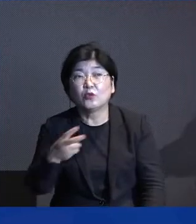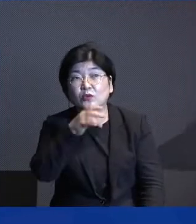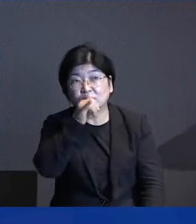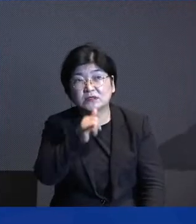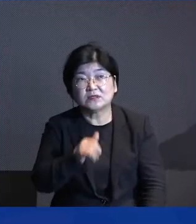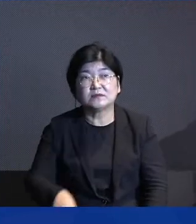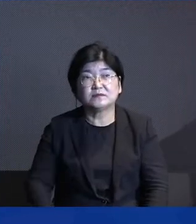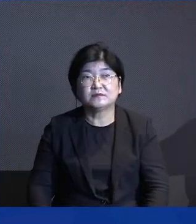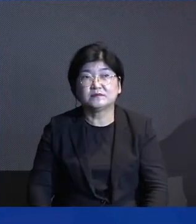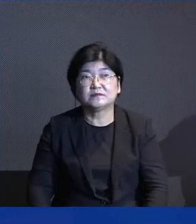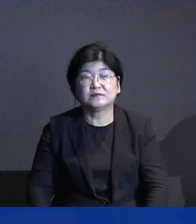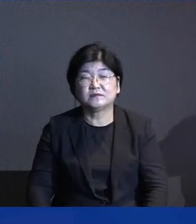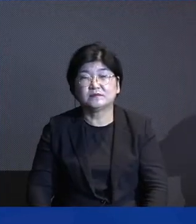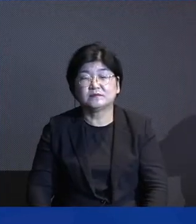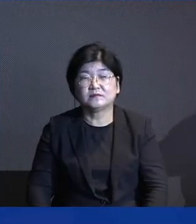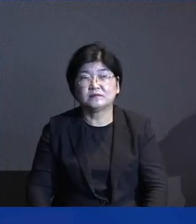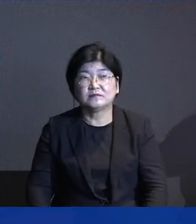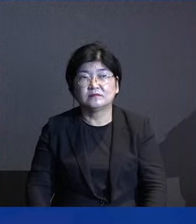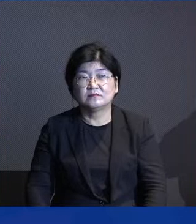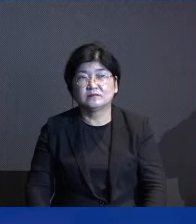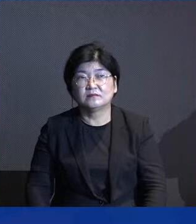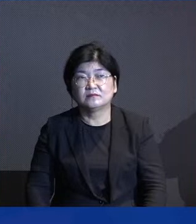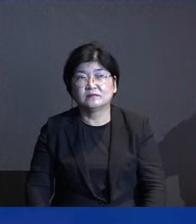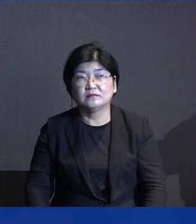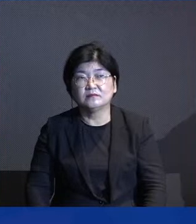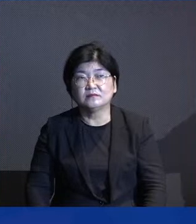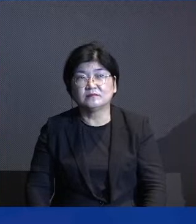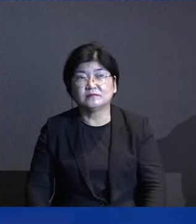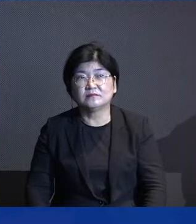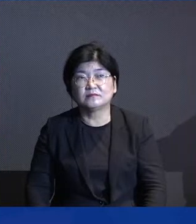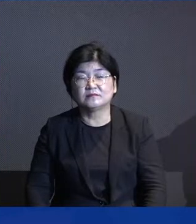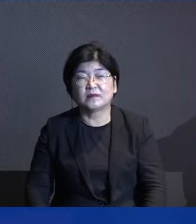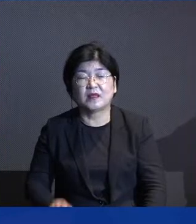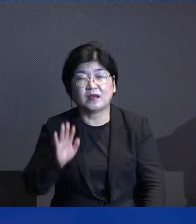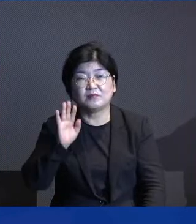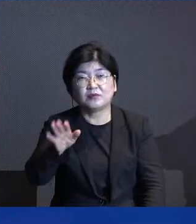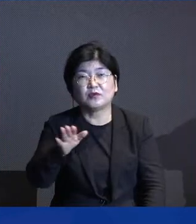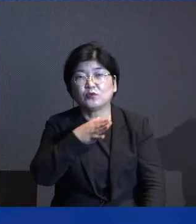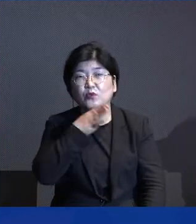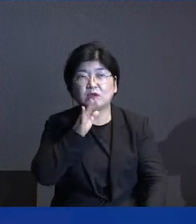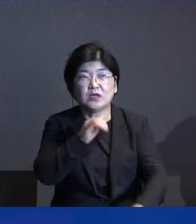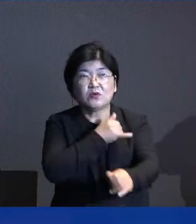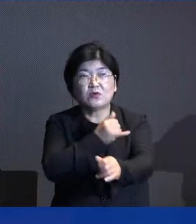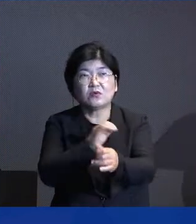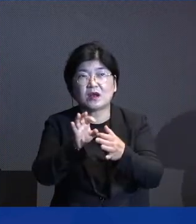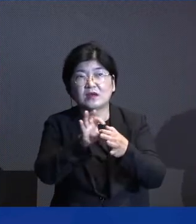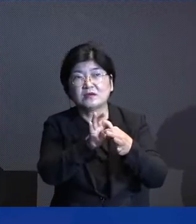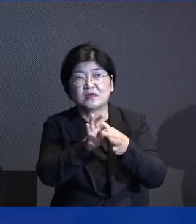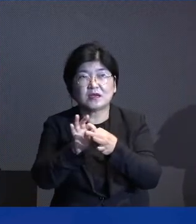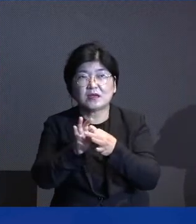age one day. And here lies the difference. Thank you once again.